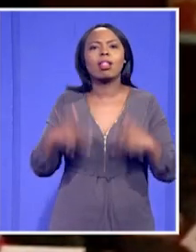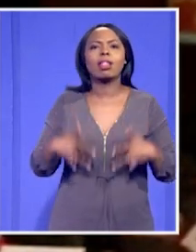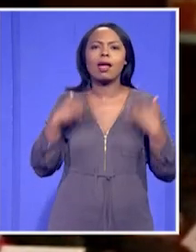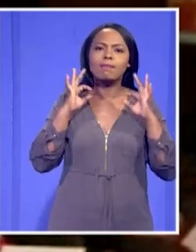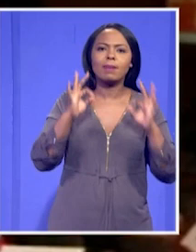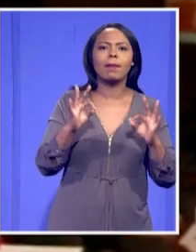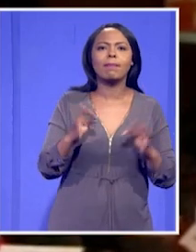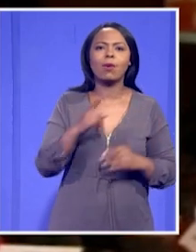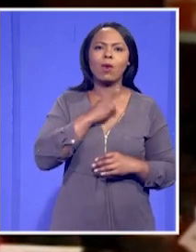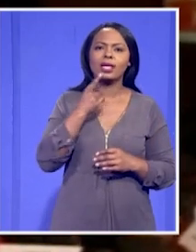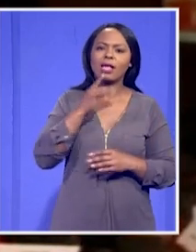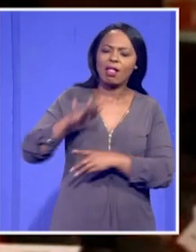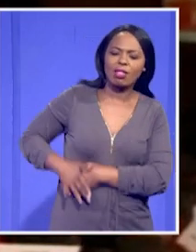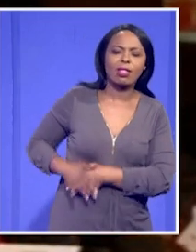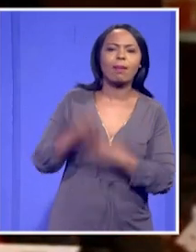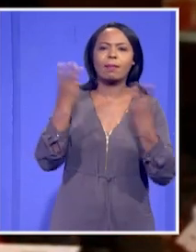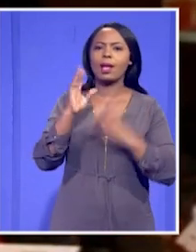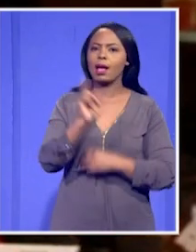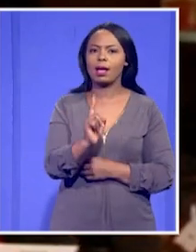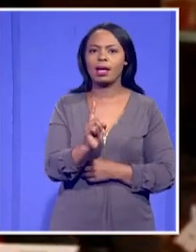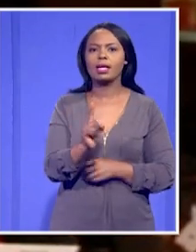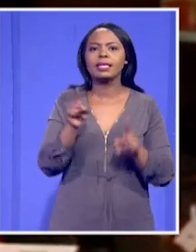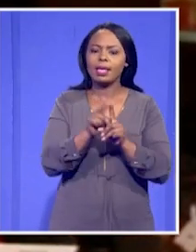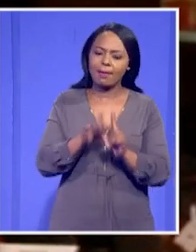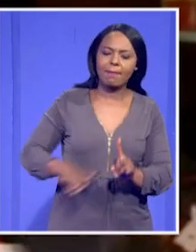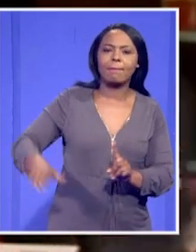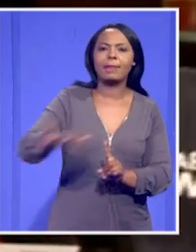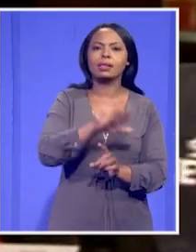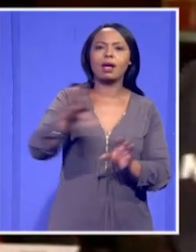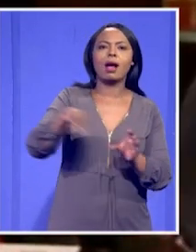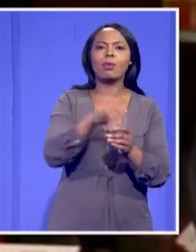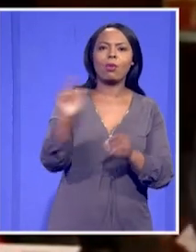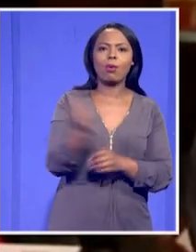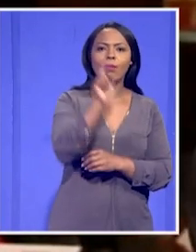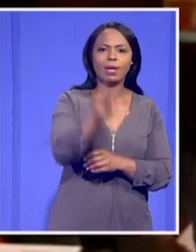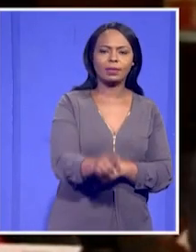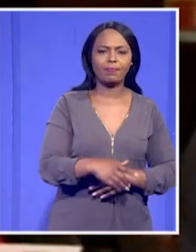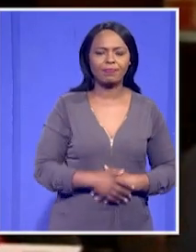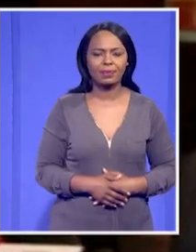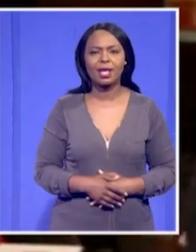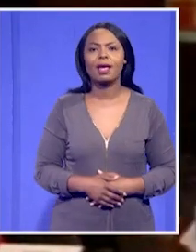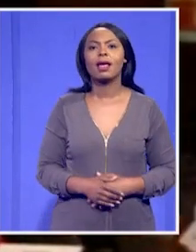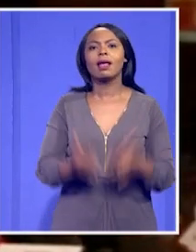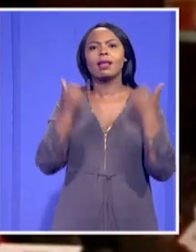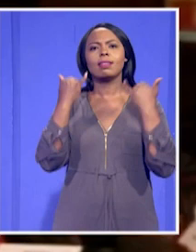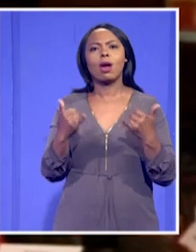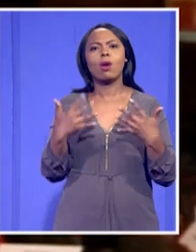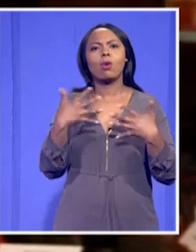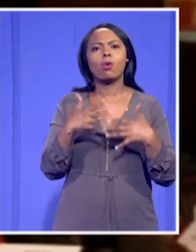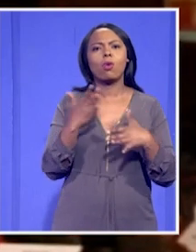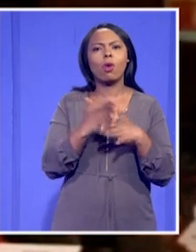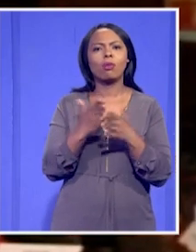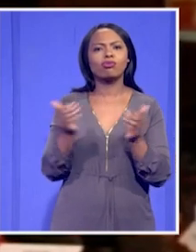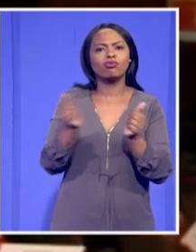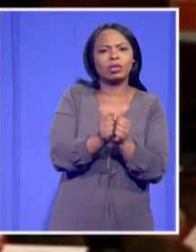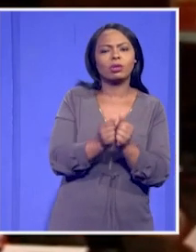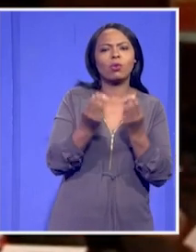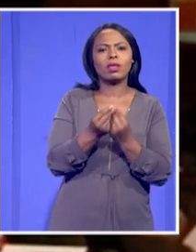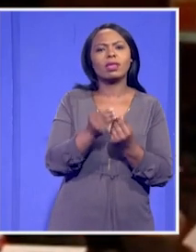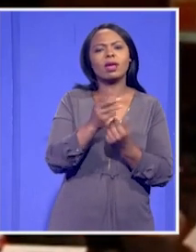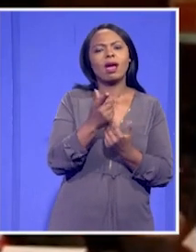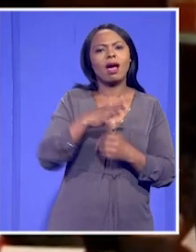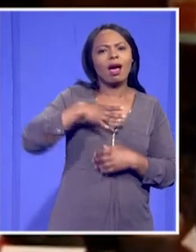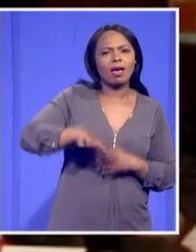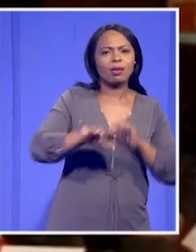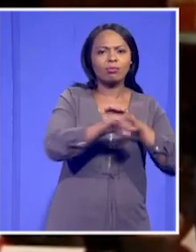leave no one behind and leave no place behind. And just looking at the collaboration that you have perhaps with the metros,